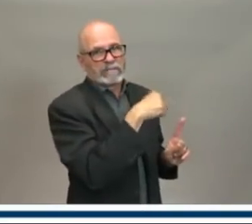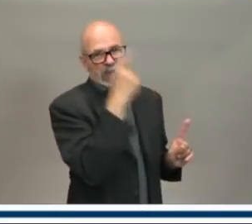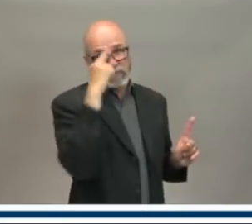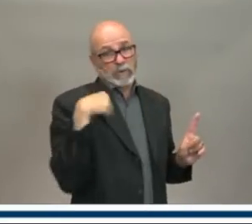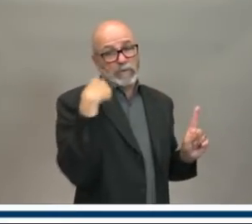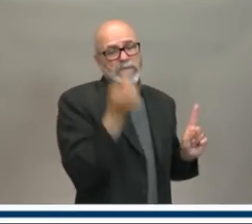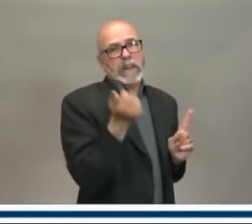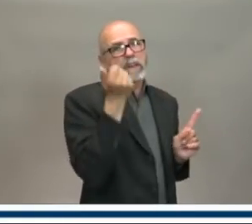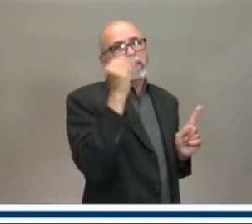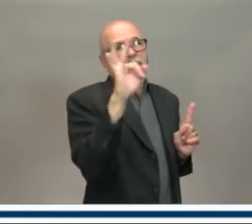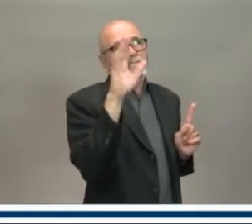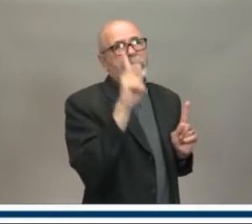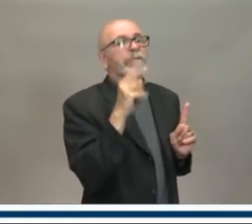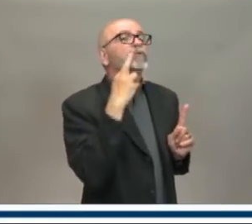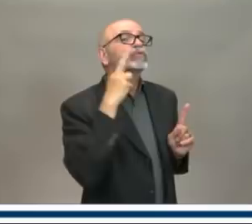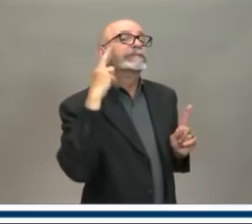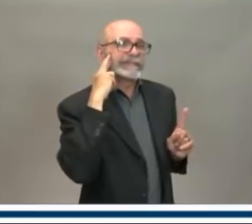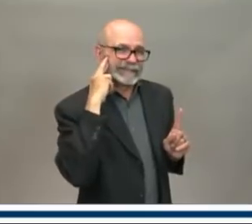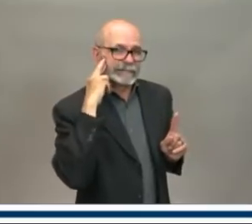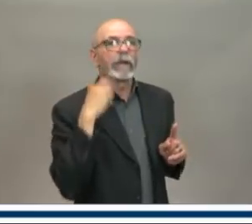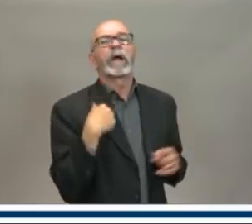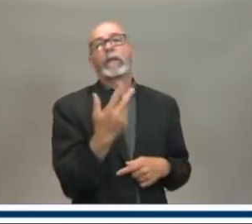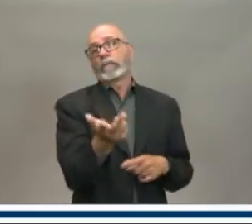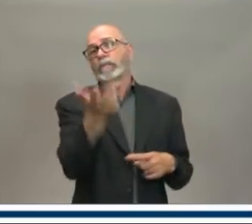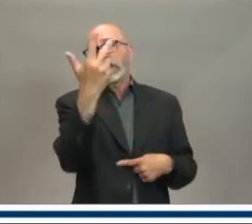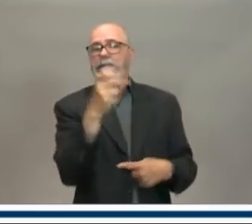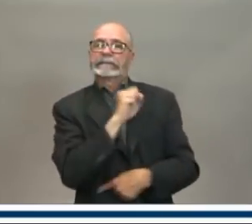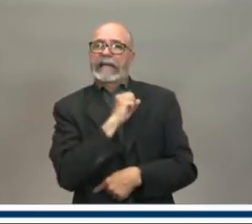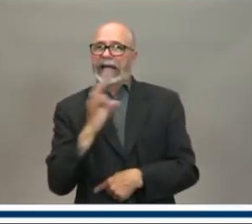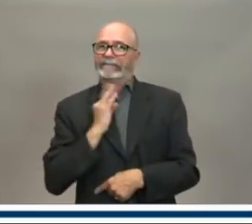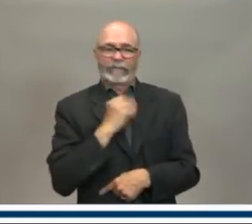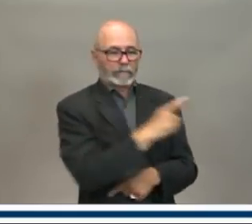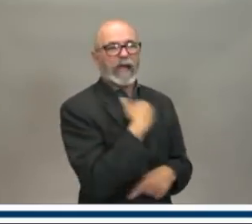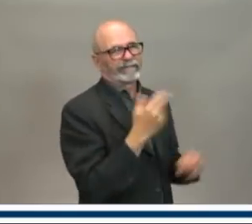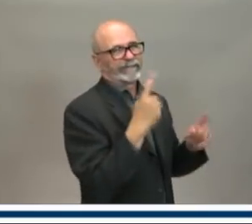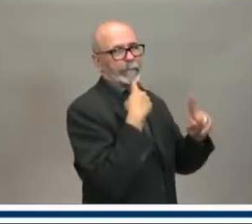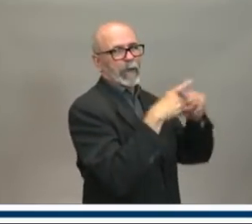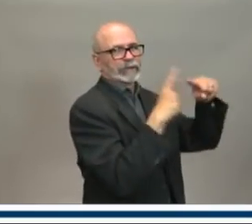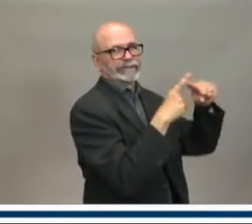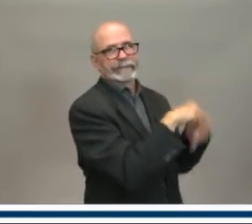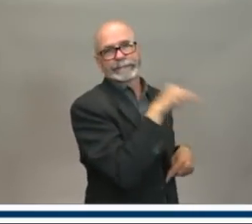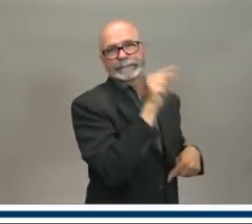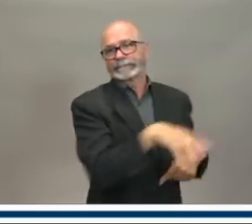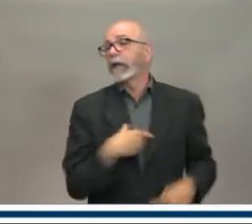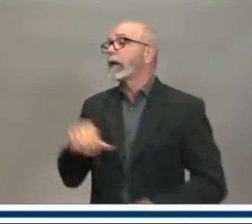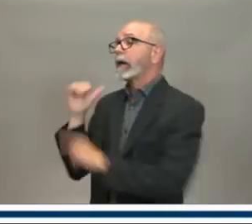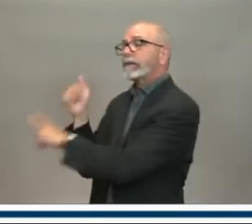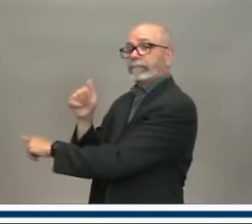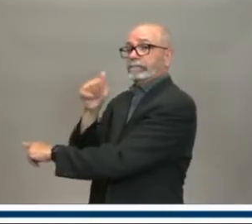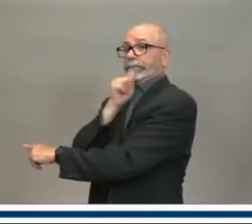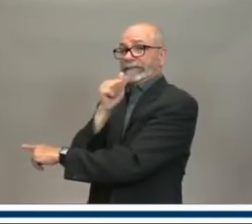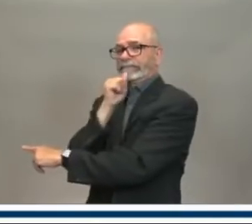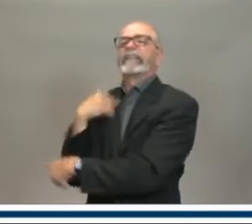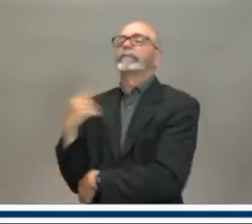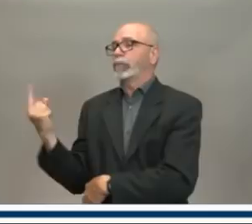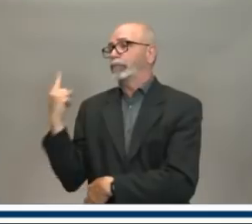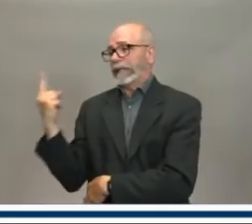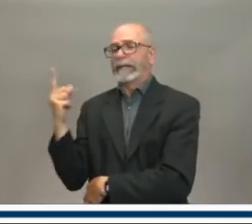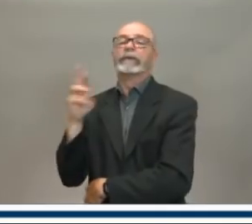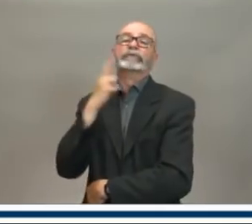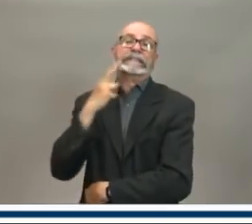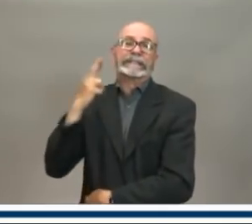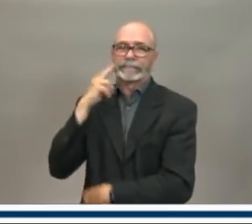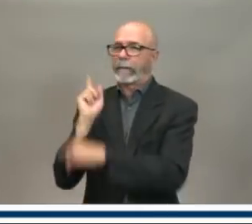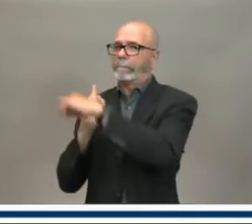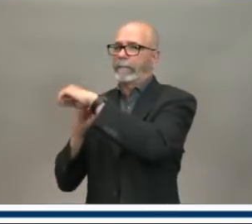residents and 3 staff still considered to be active cases. Another facility has 1 single resident as an active case.